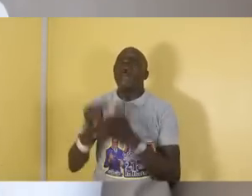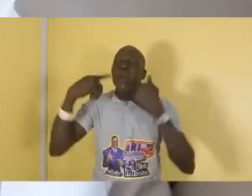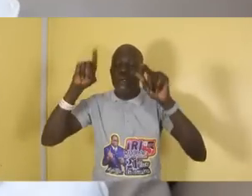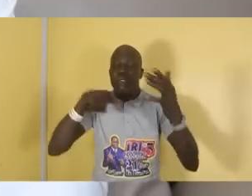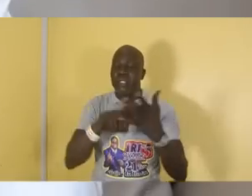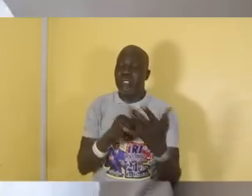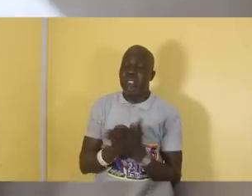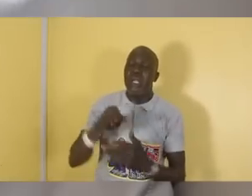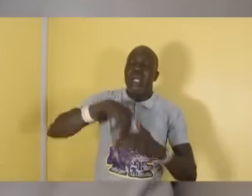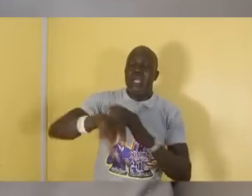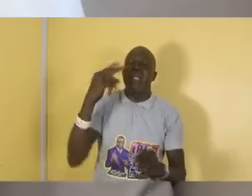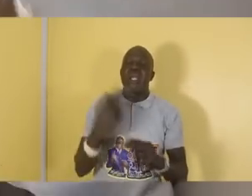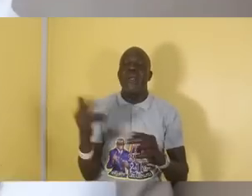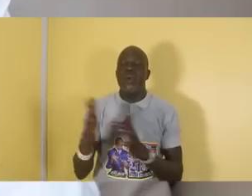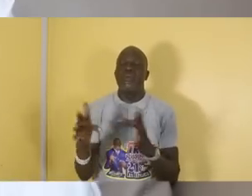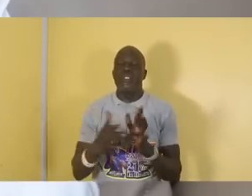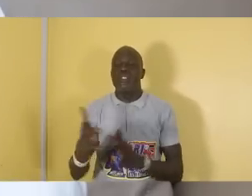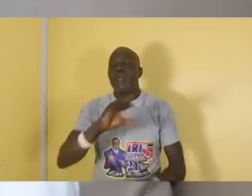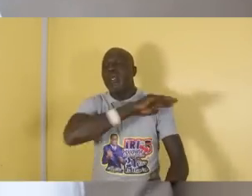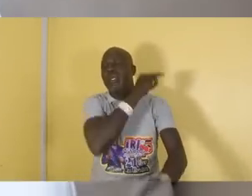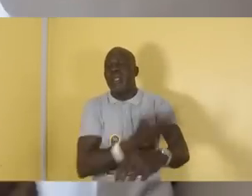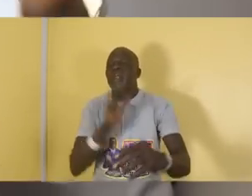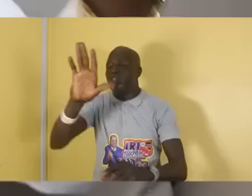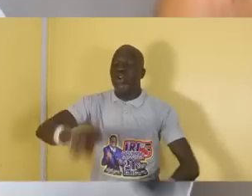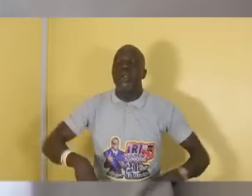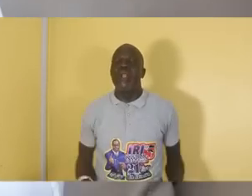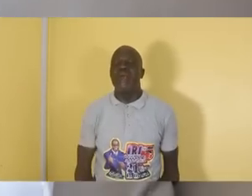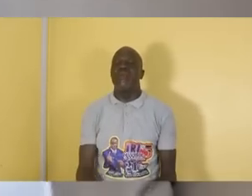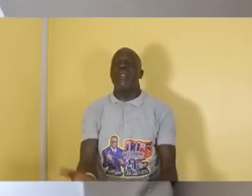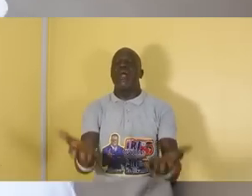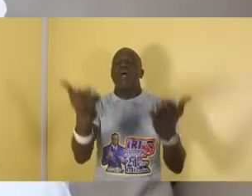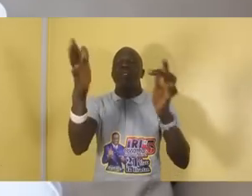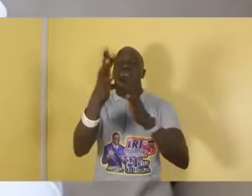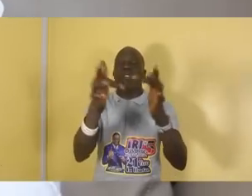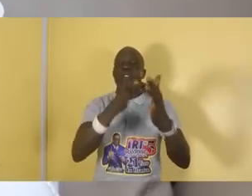I announced this. In the name of Jesus.